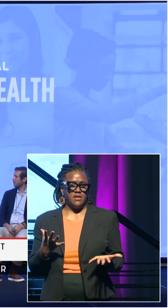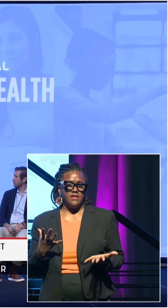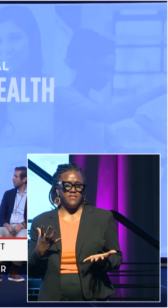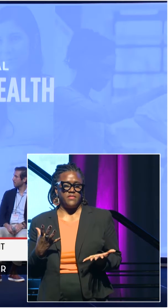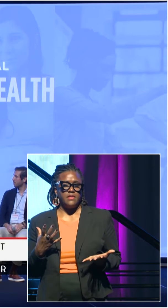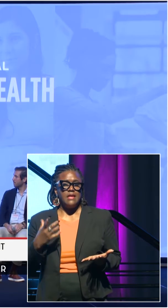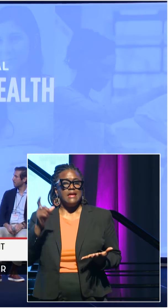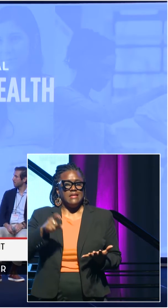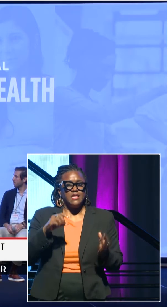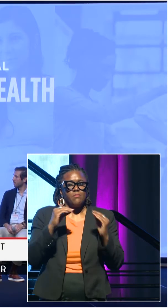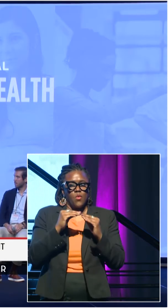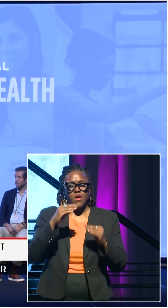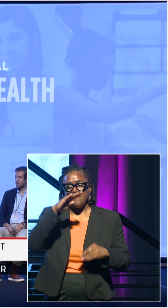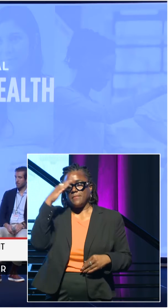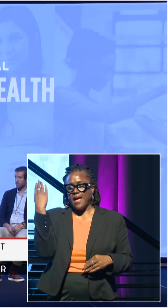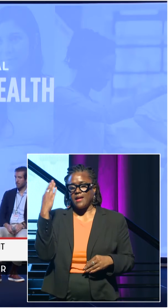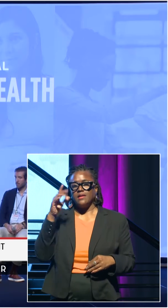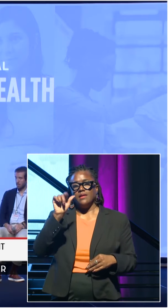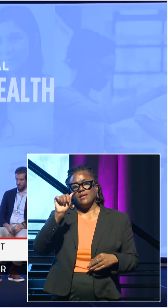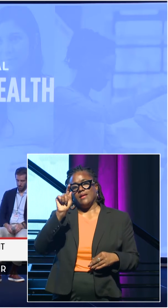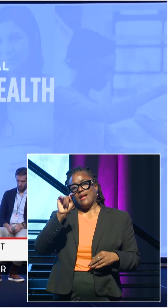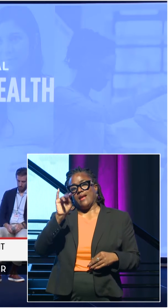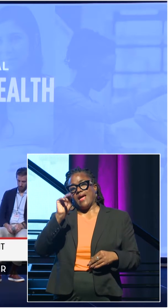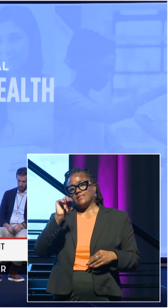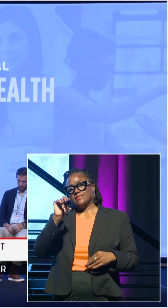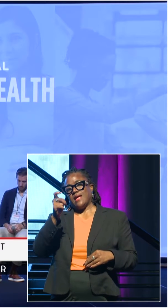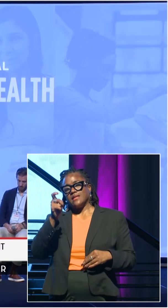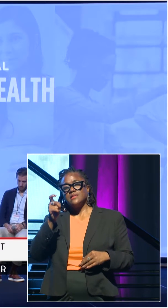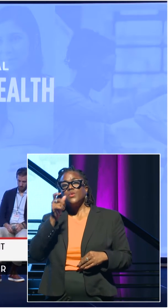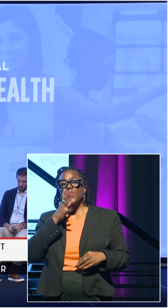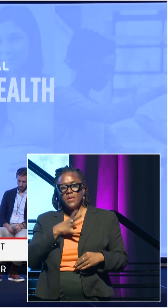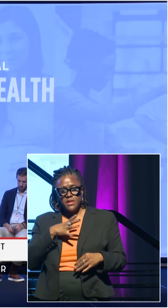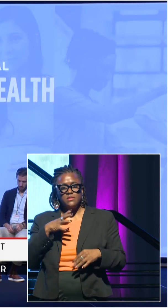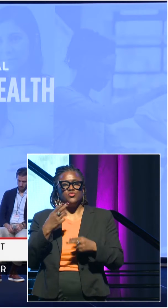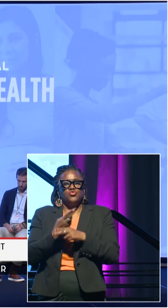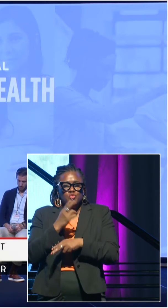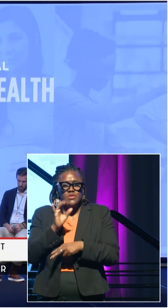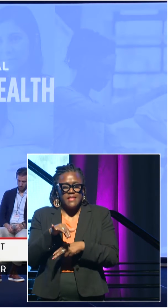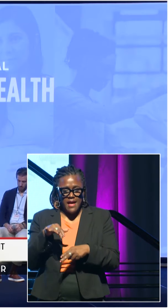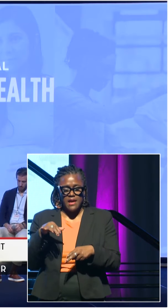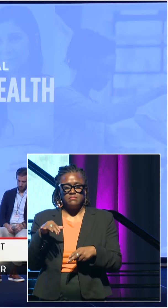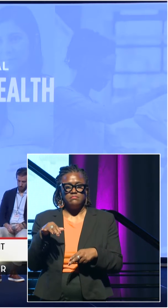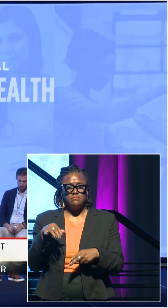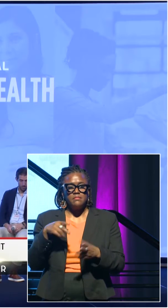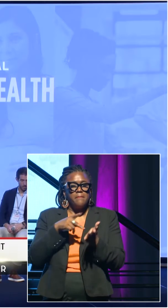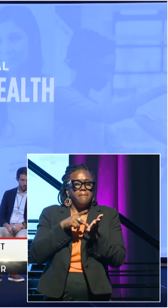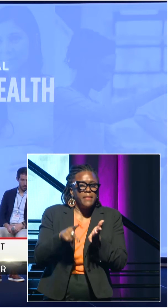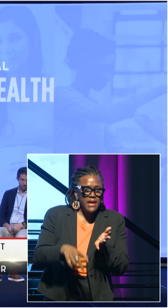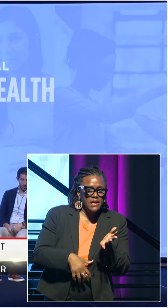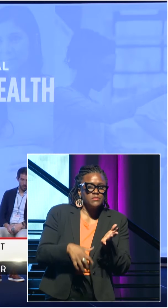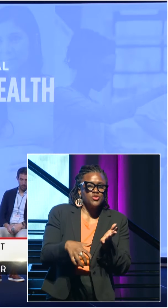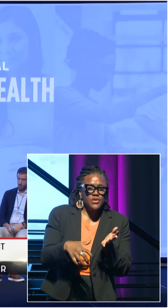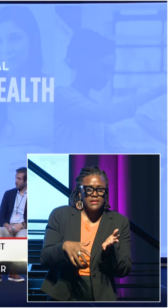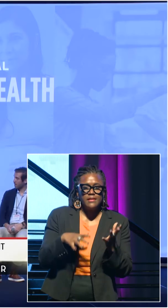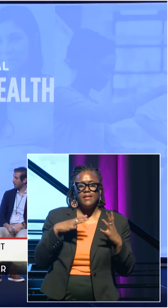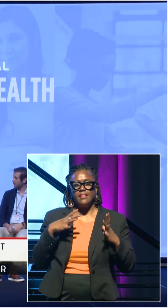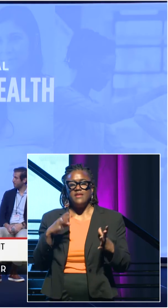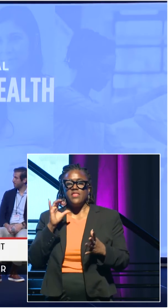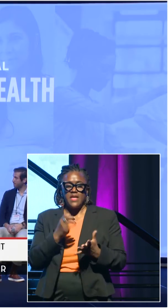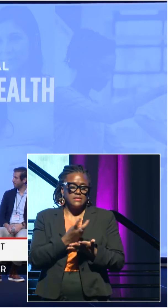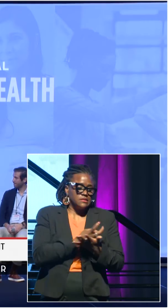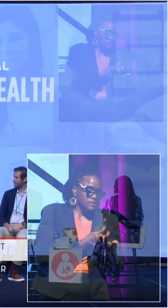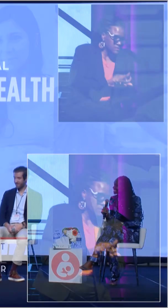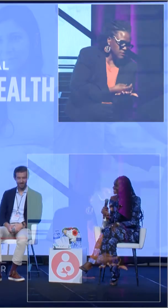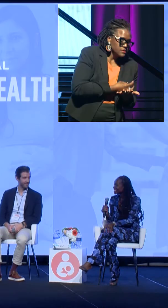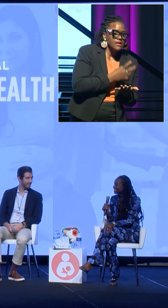I need more Black and Latinx women to also be taking maternity leave. Again, they're lower in the data. So that keeps me up, but it also wakes me up in the